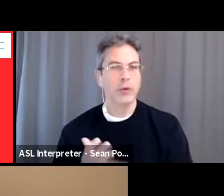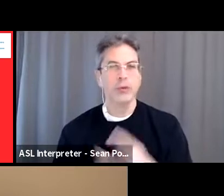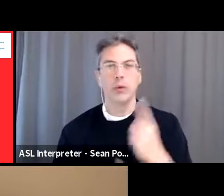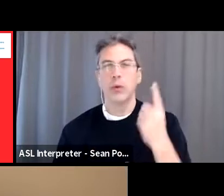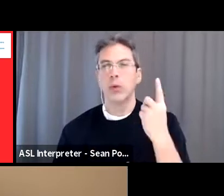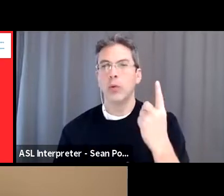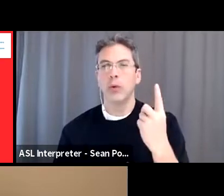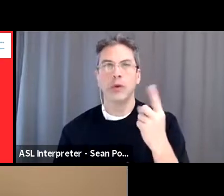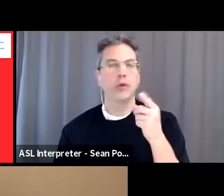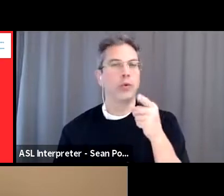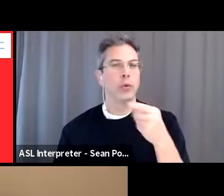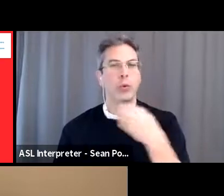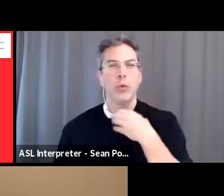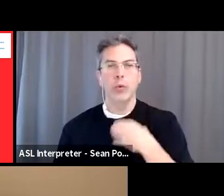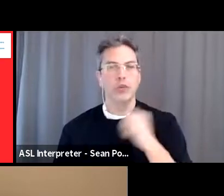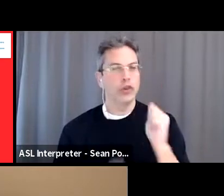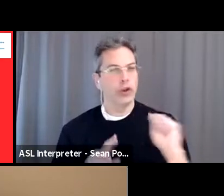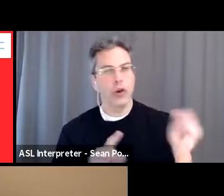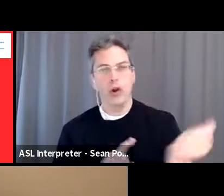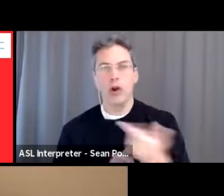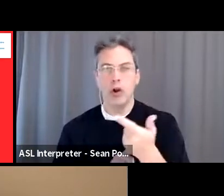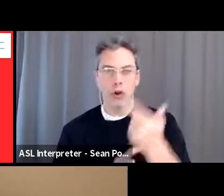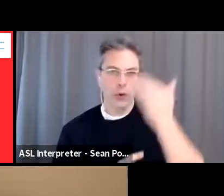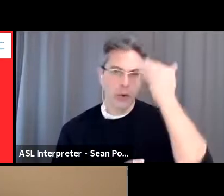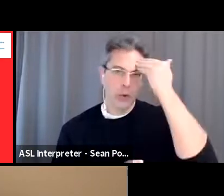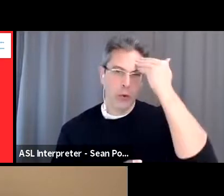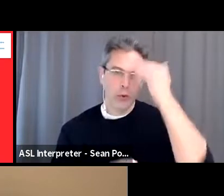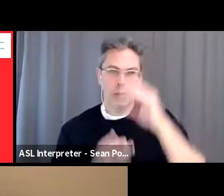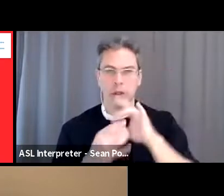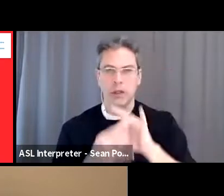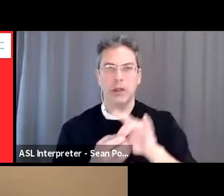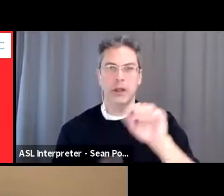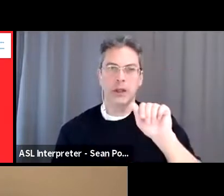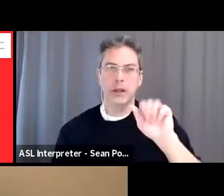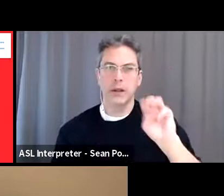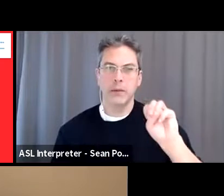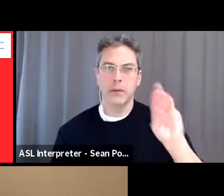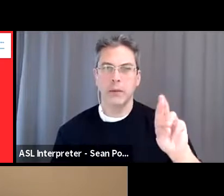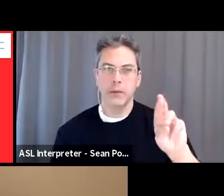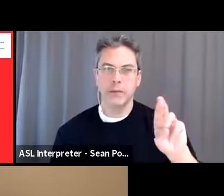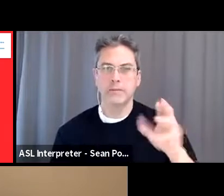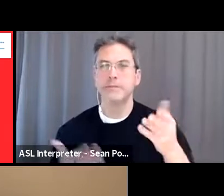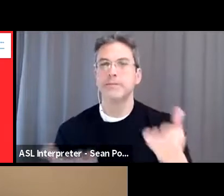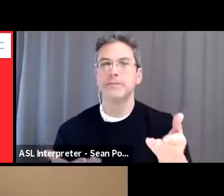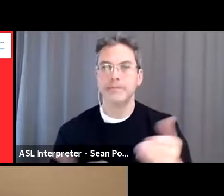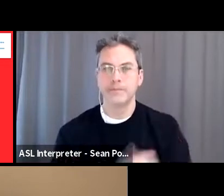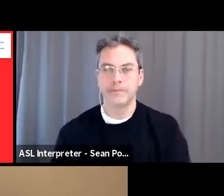that everyone knew about antimicrobial resistance?